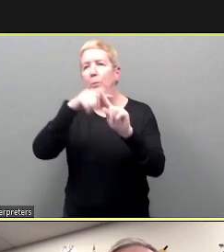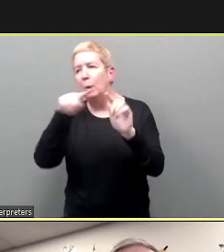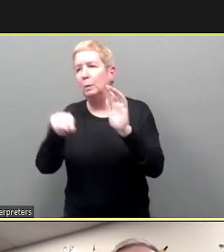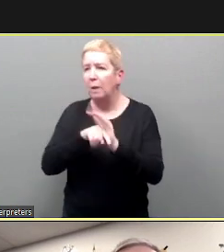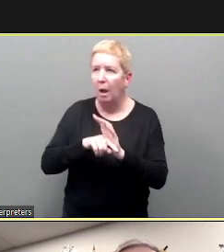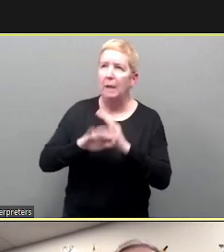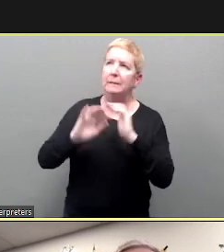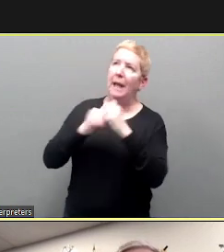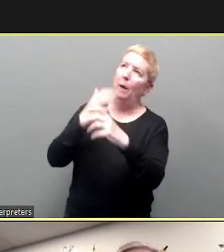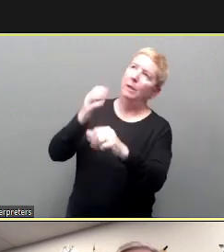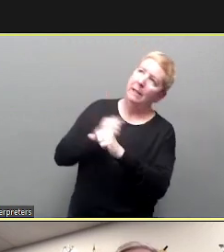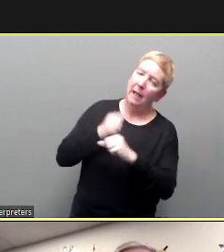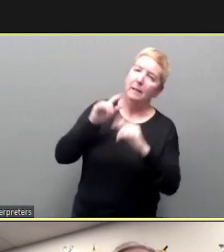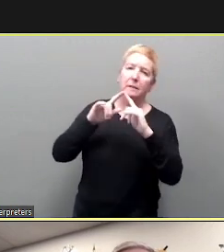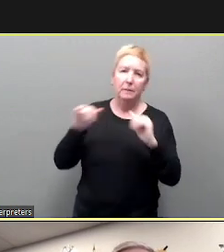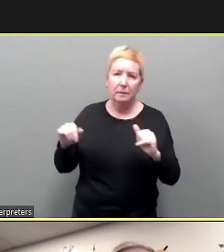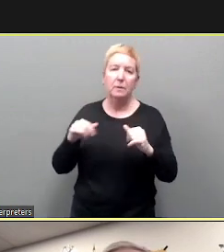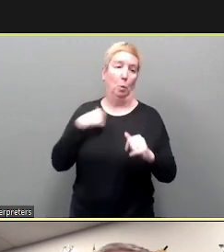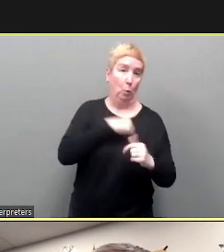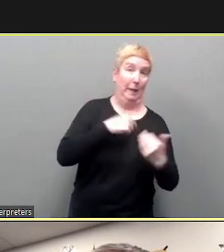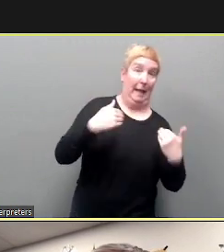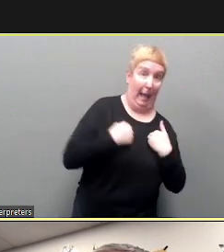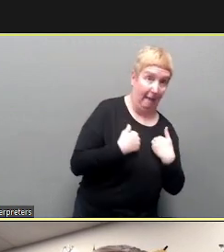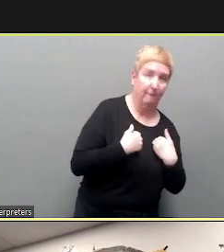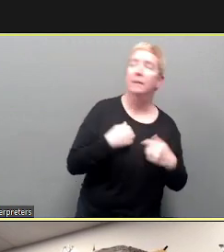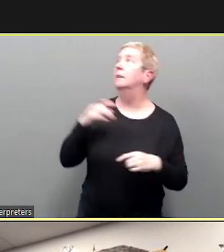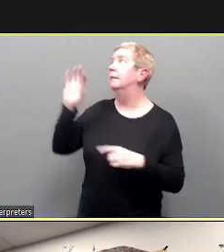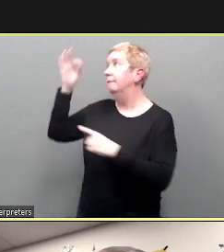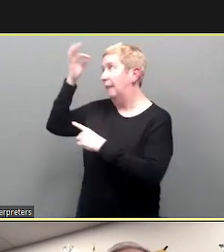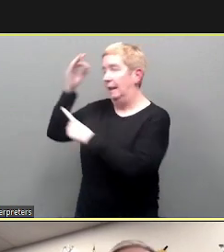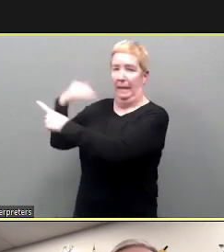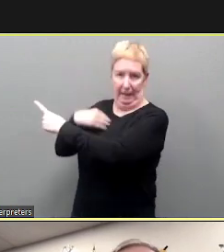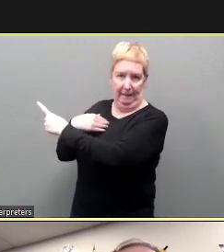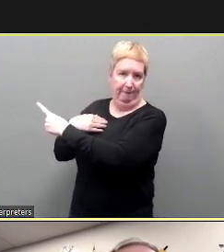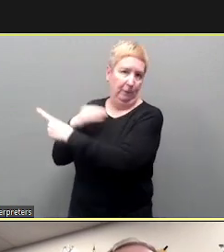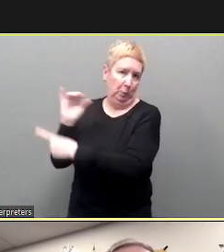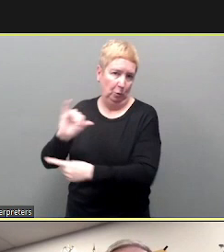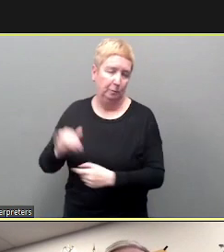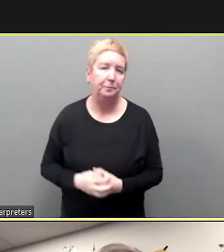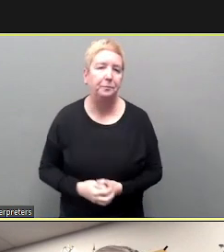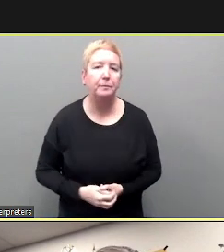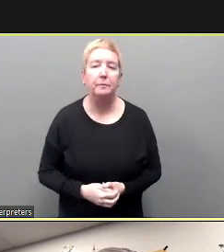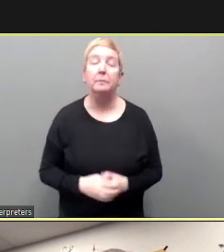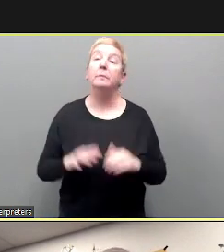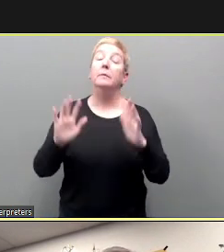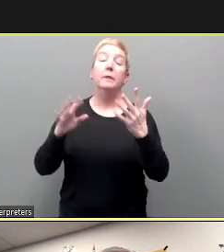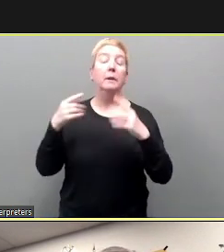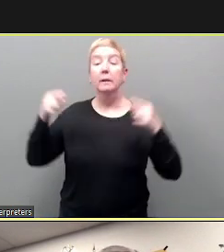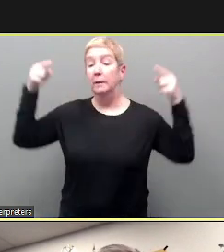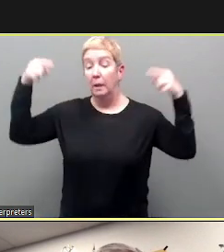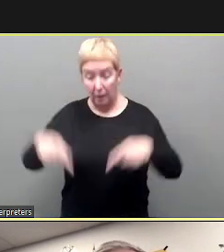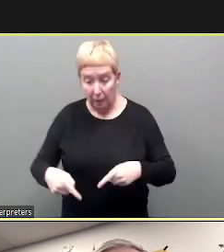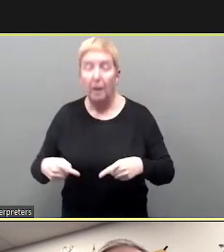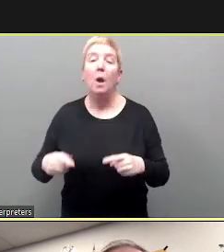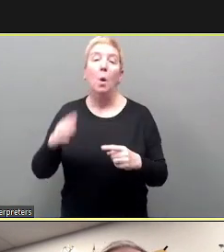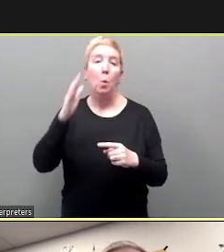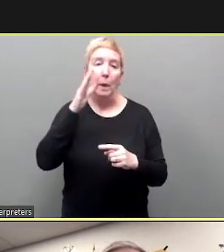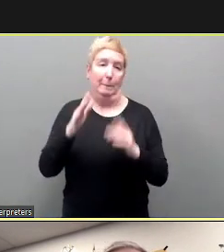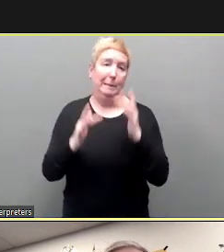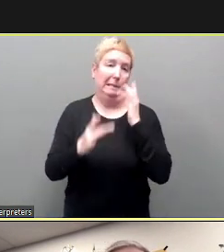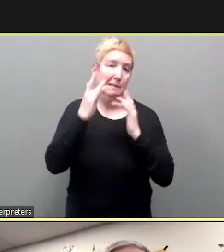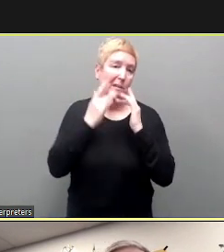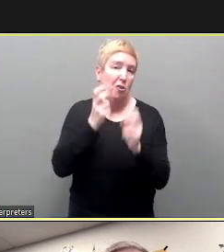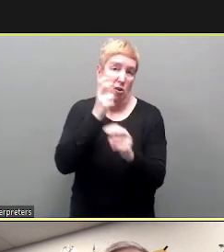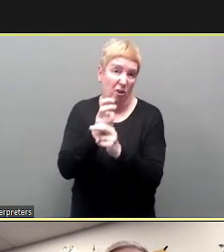get them. The feds also have a website for monoclonal antibodies, but we are going to be in a tight spot for approximately 2 to